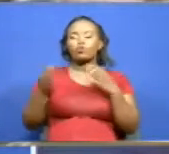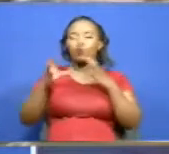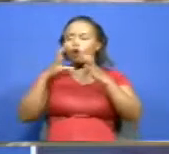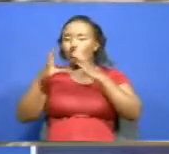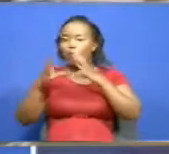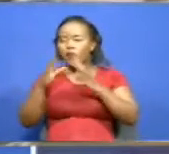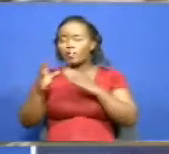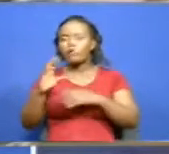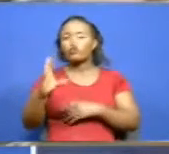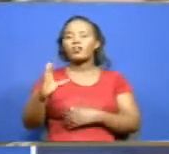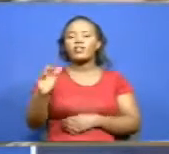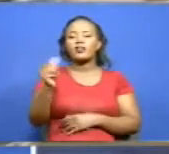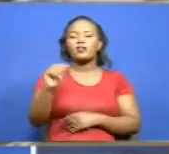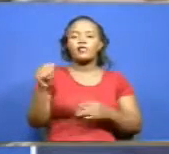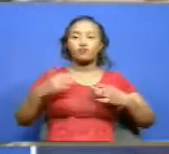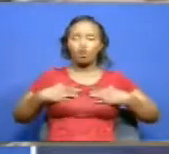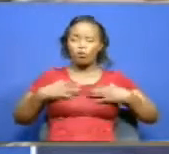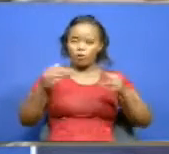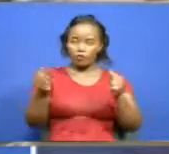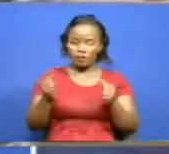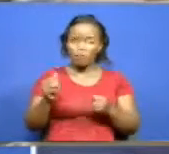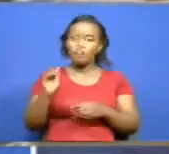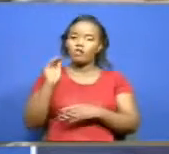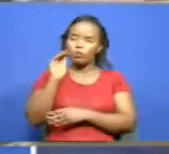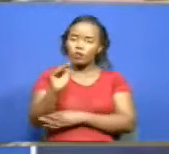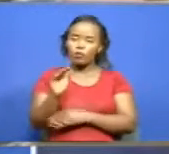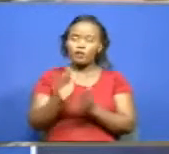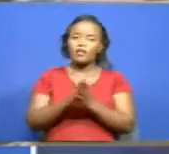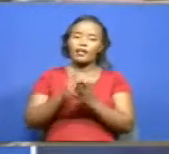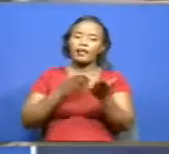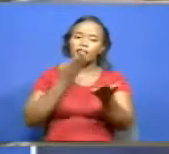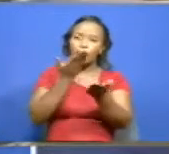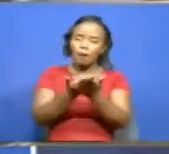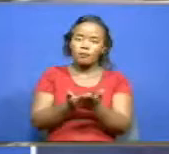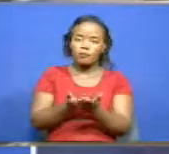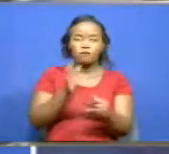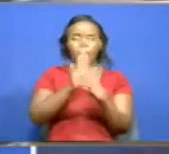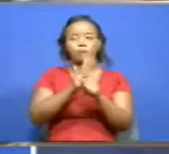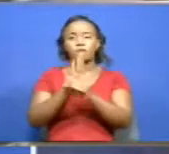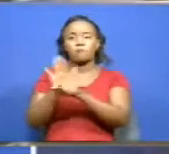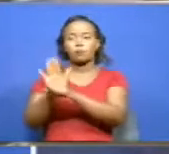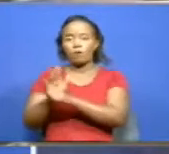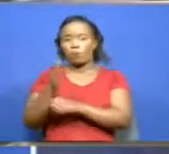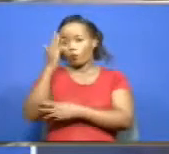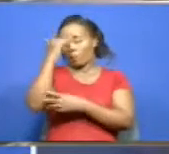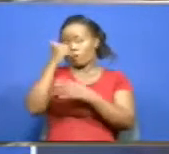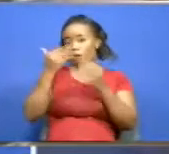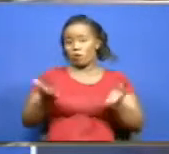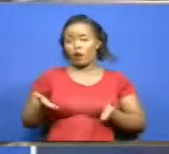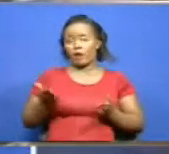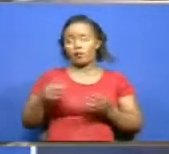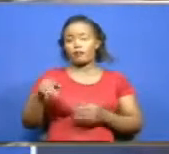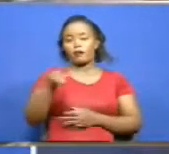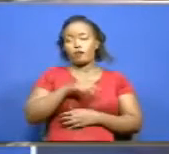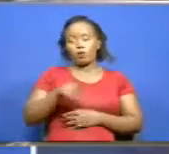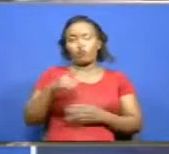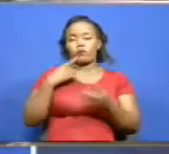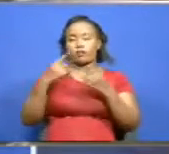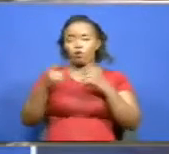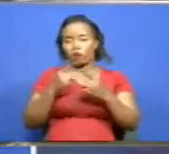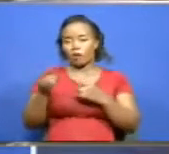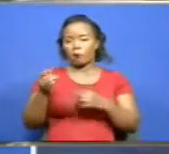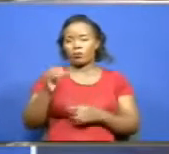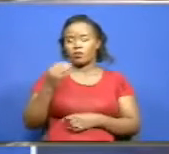to request an appeal for the 70,000 doses. Mind you, I have not talked about the 3,500